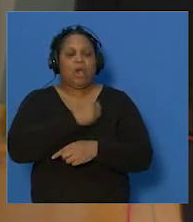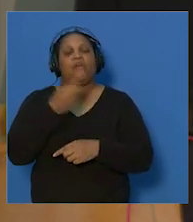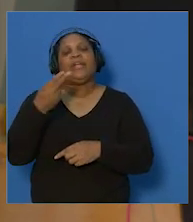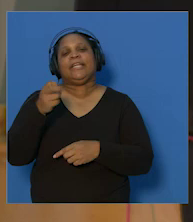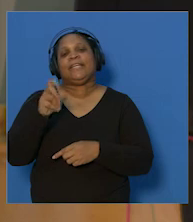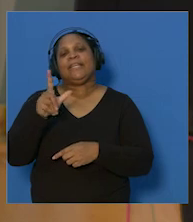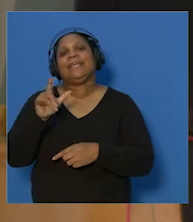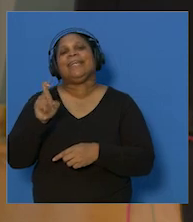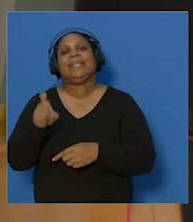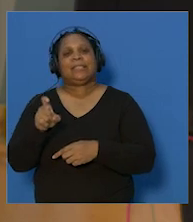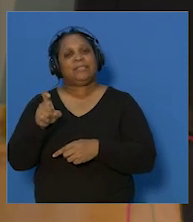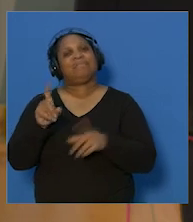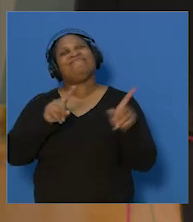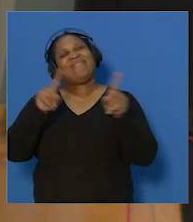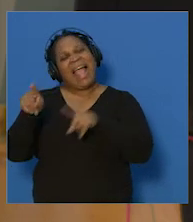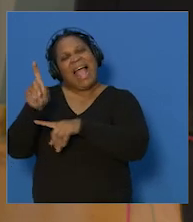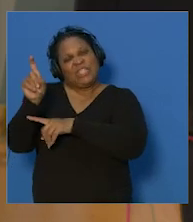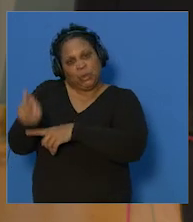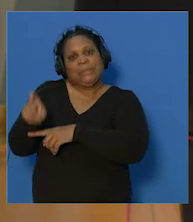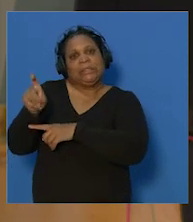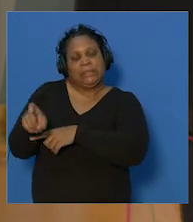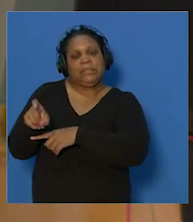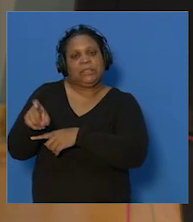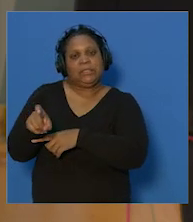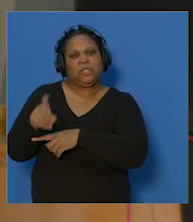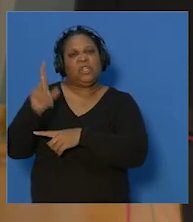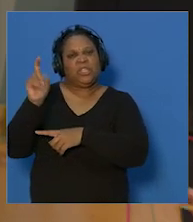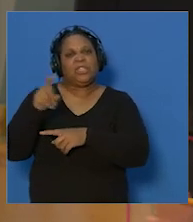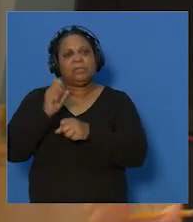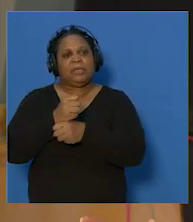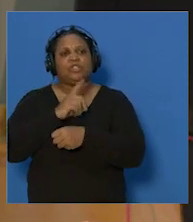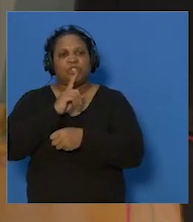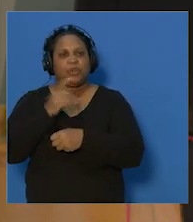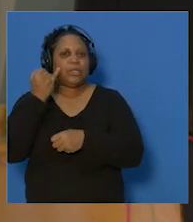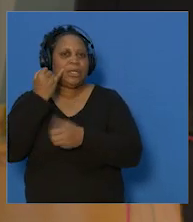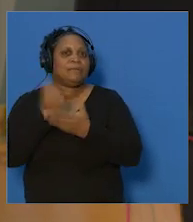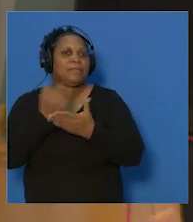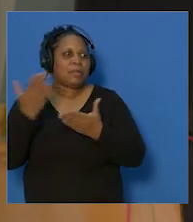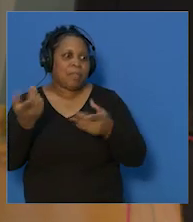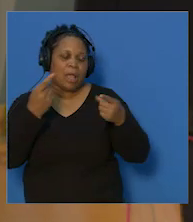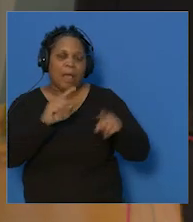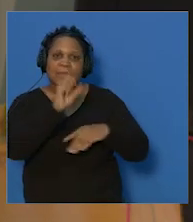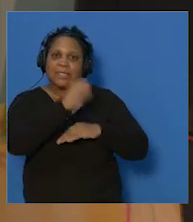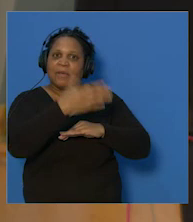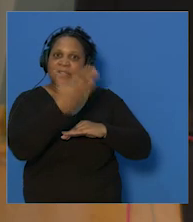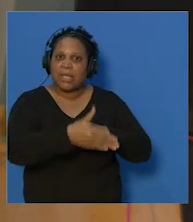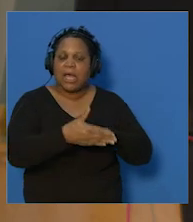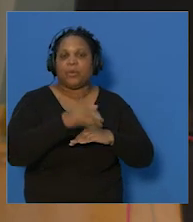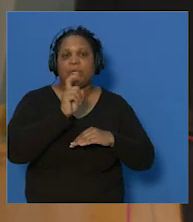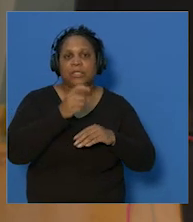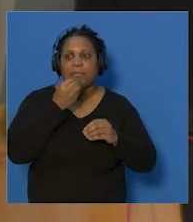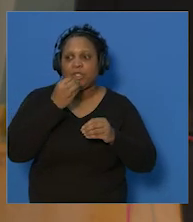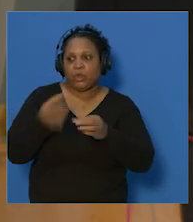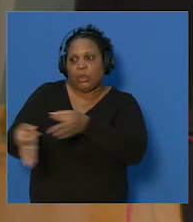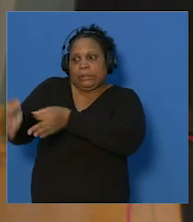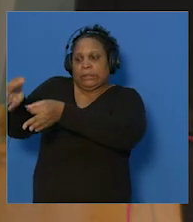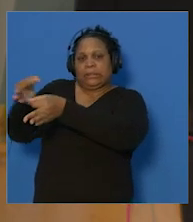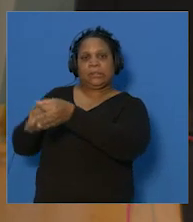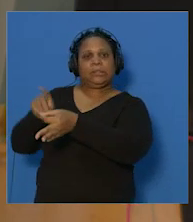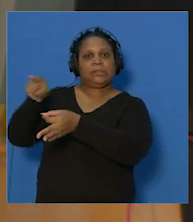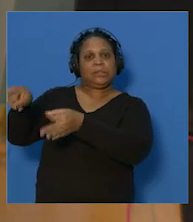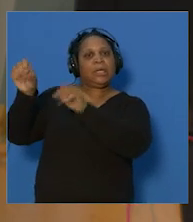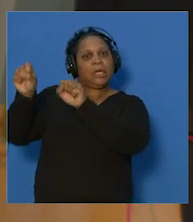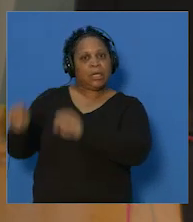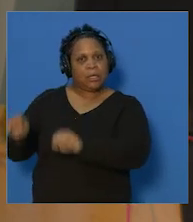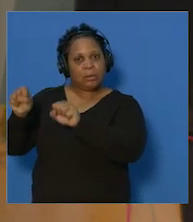an as-needed basis, because we need to make sure that we have a redundancy. If something happens at the Southside lab, we need to make sure that we have the capabilities to